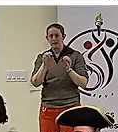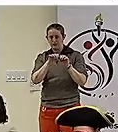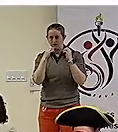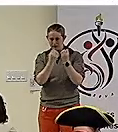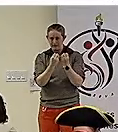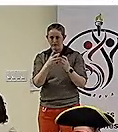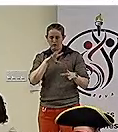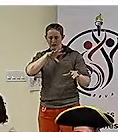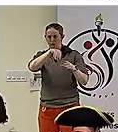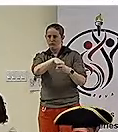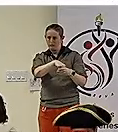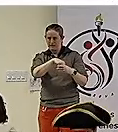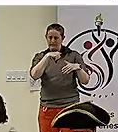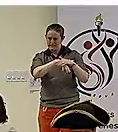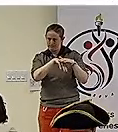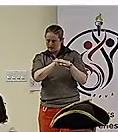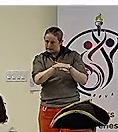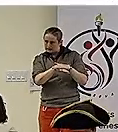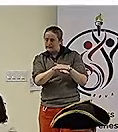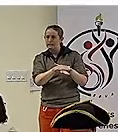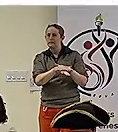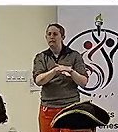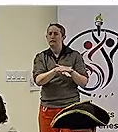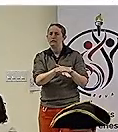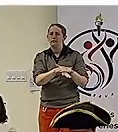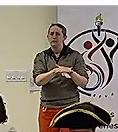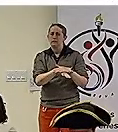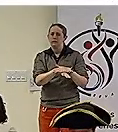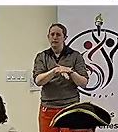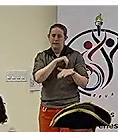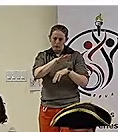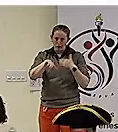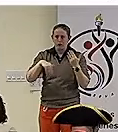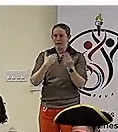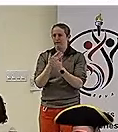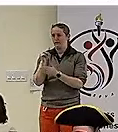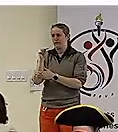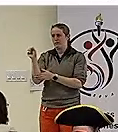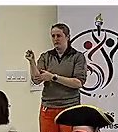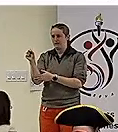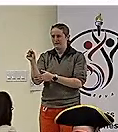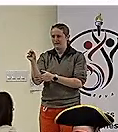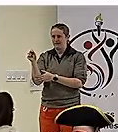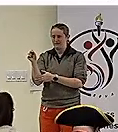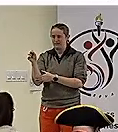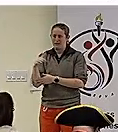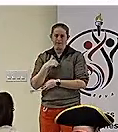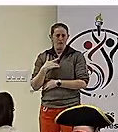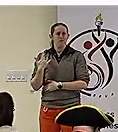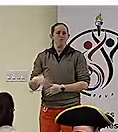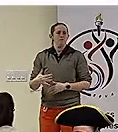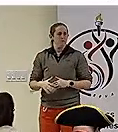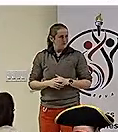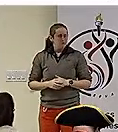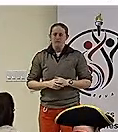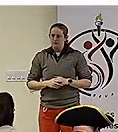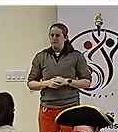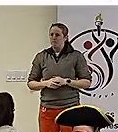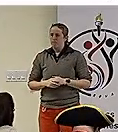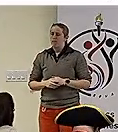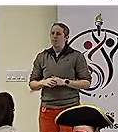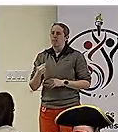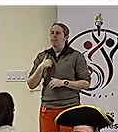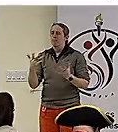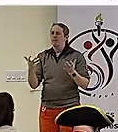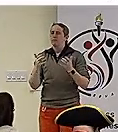inclusion, accessibility, and the dignity of all Nova Scotians. It means a great deal to me. I'd first like to